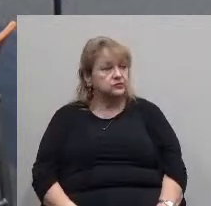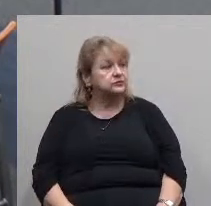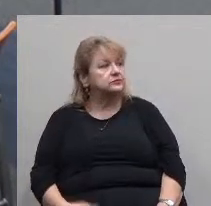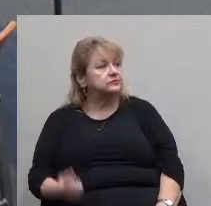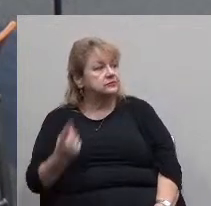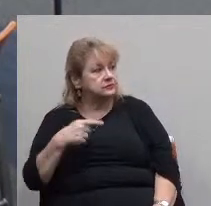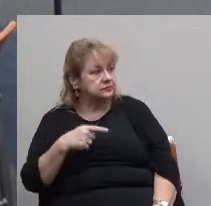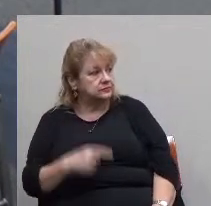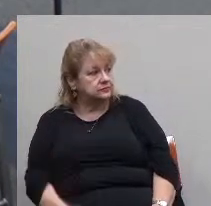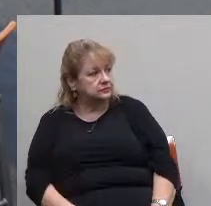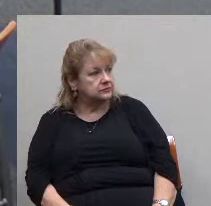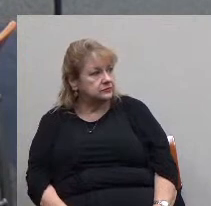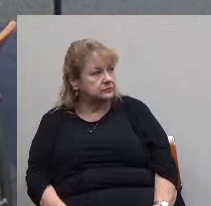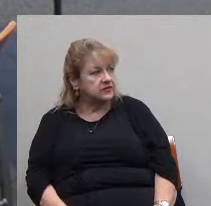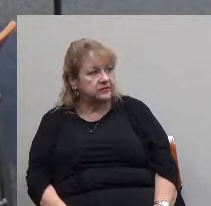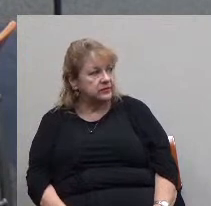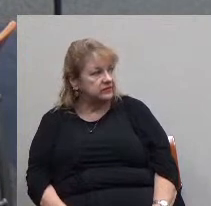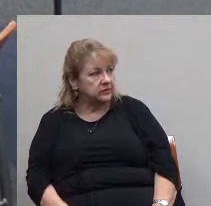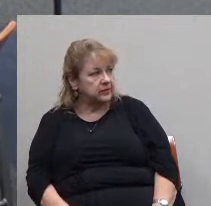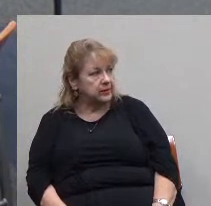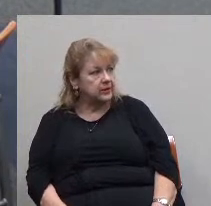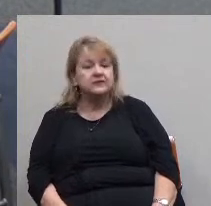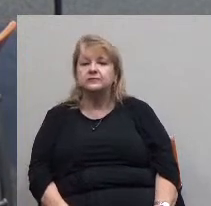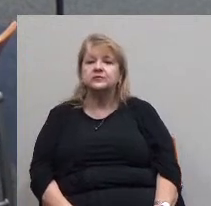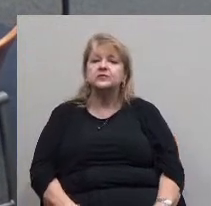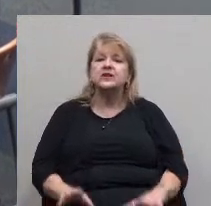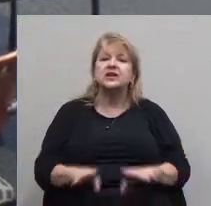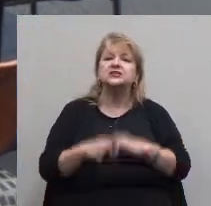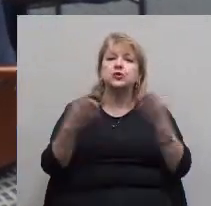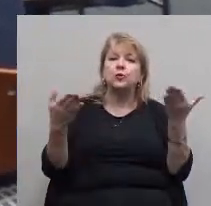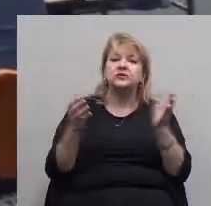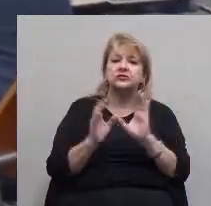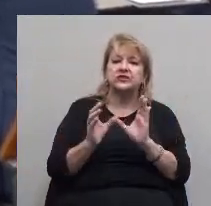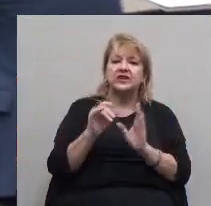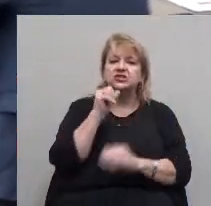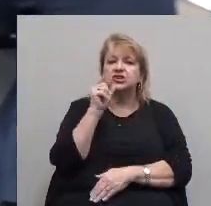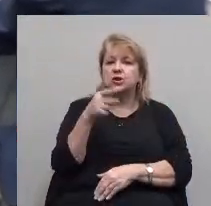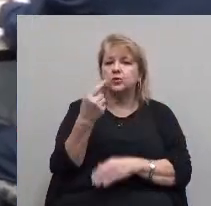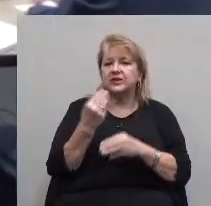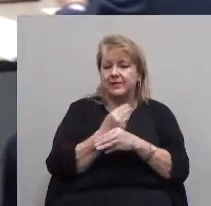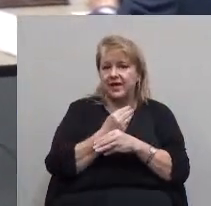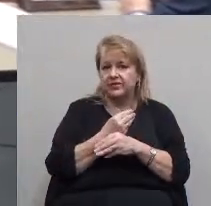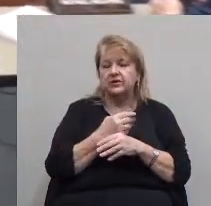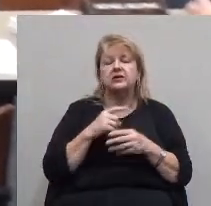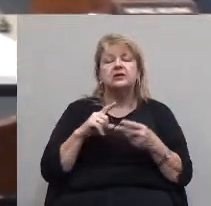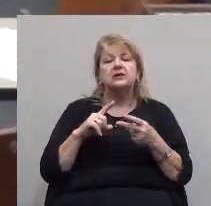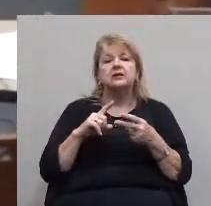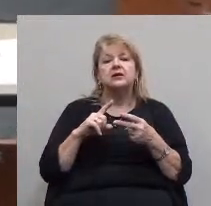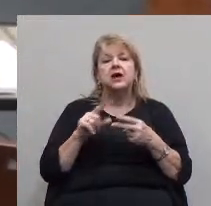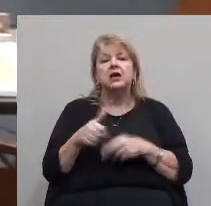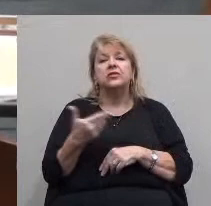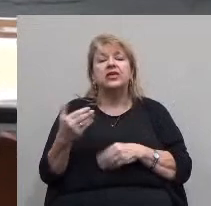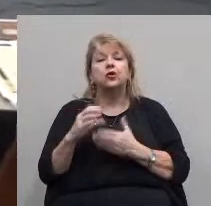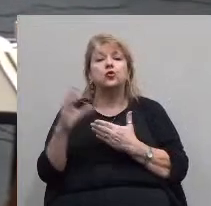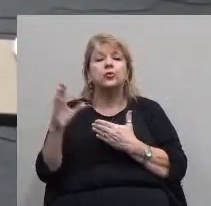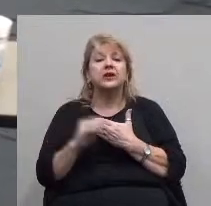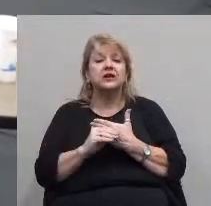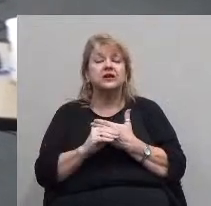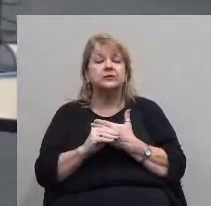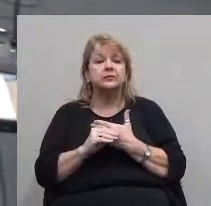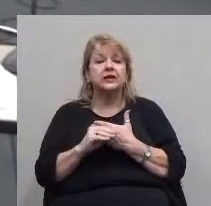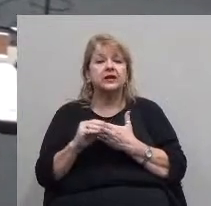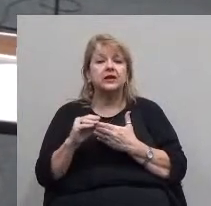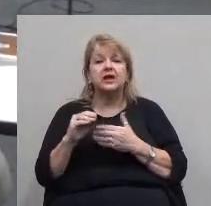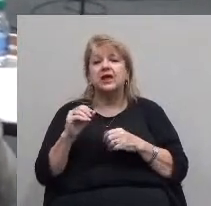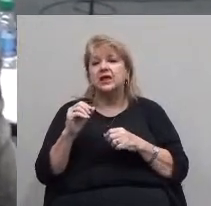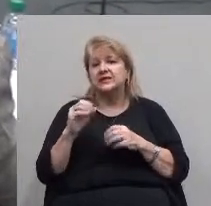required? So, yeah, it's open certification, so it's not just math. The other thing about it is curriculum decisions are